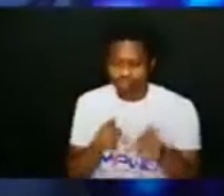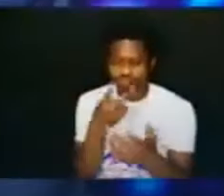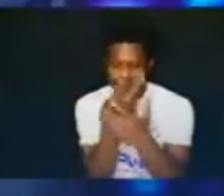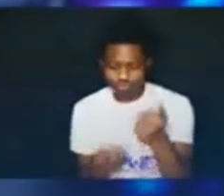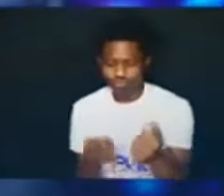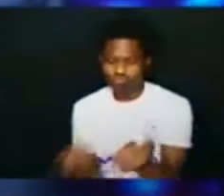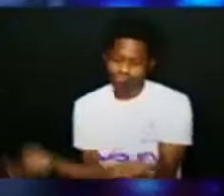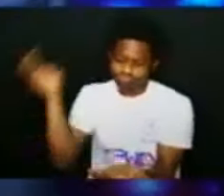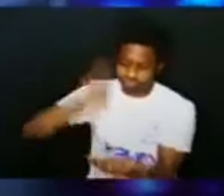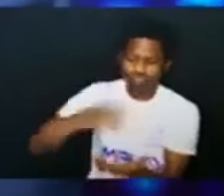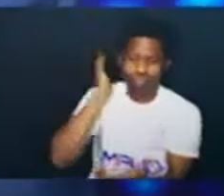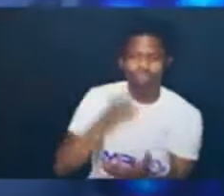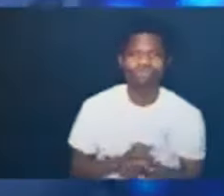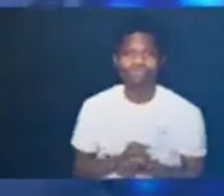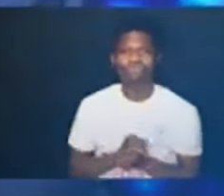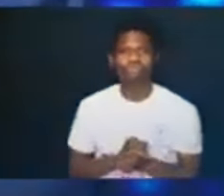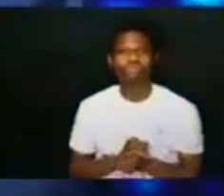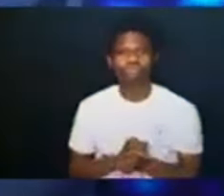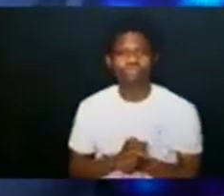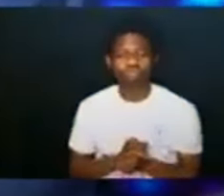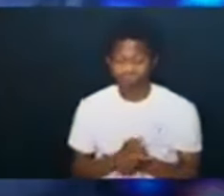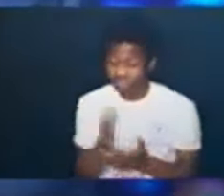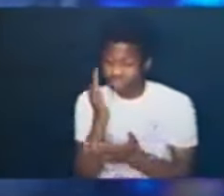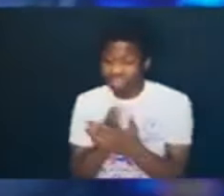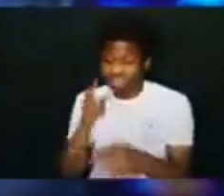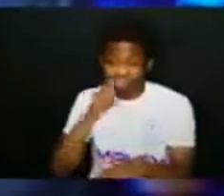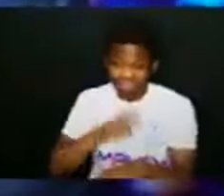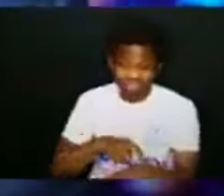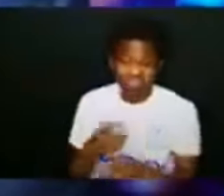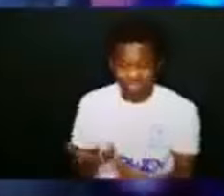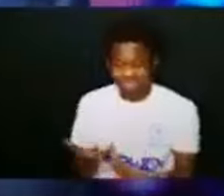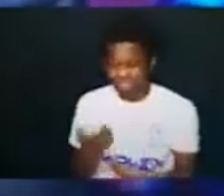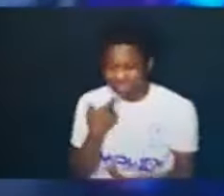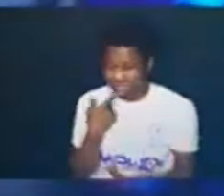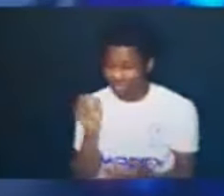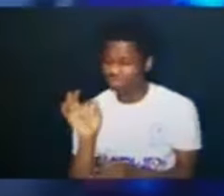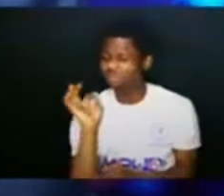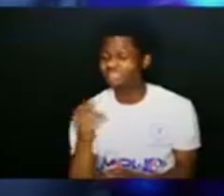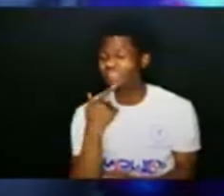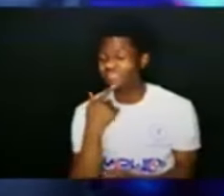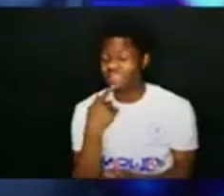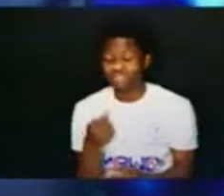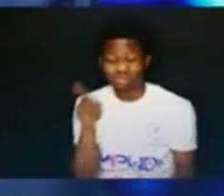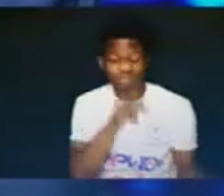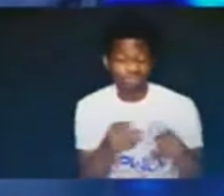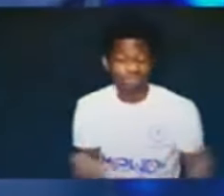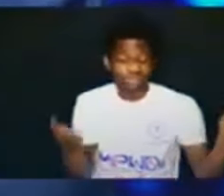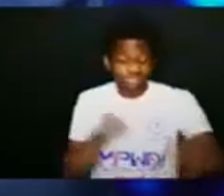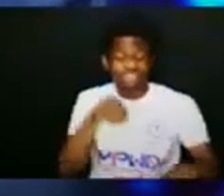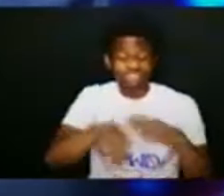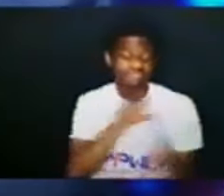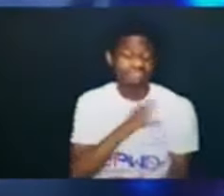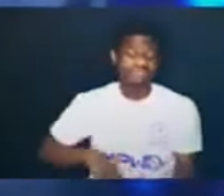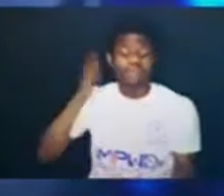say the dead in Christ shall rise. The dead in Satan too will rise. Just him say, "Na mi wo nyankopon wani da